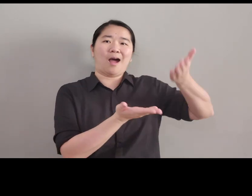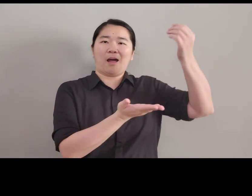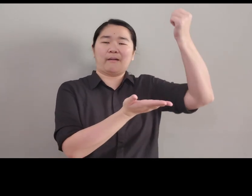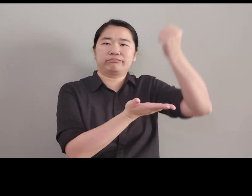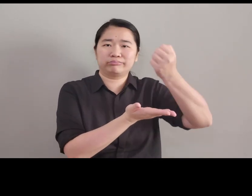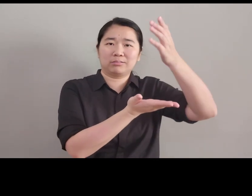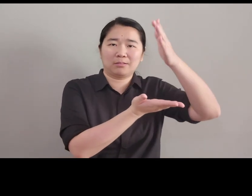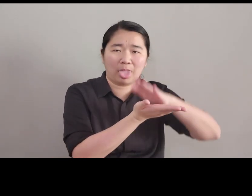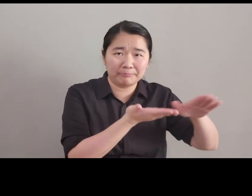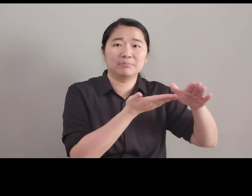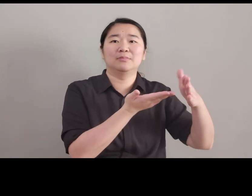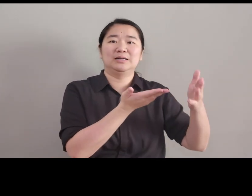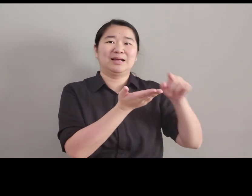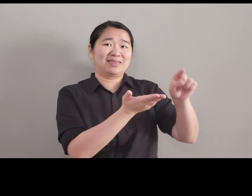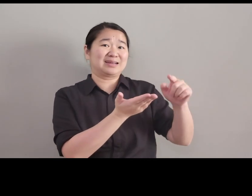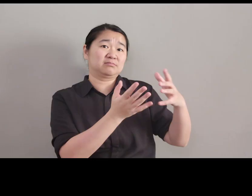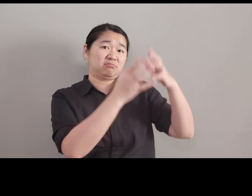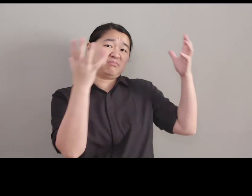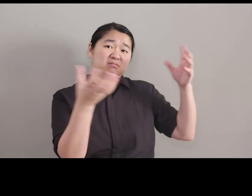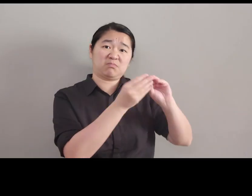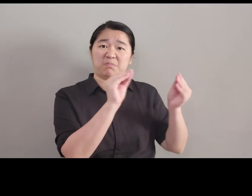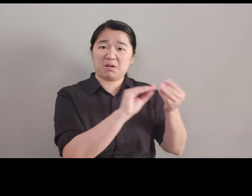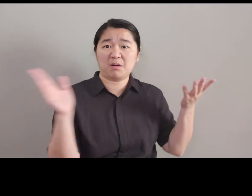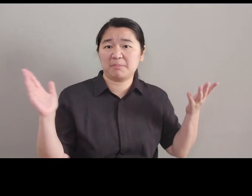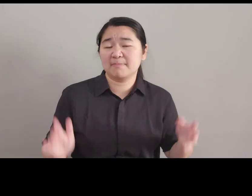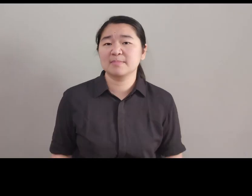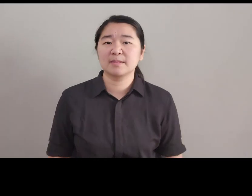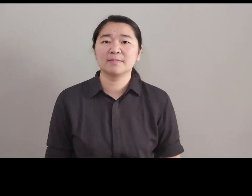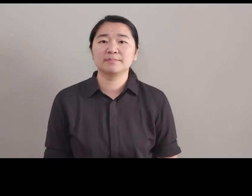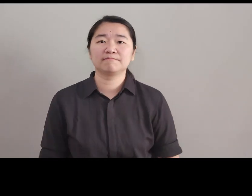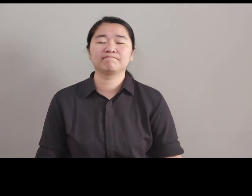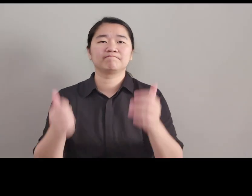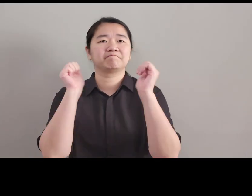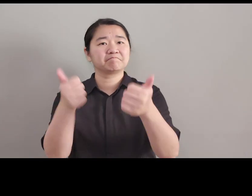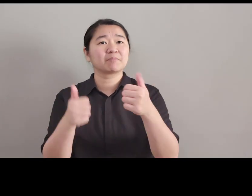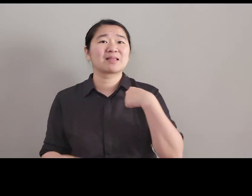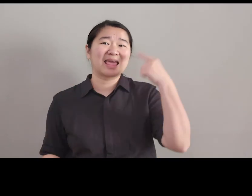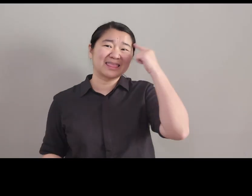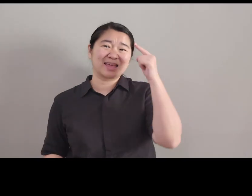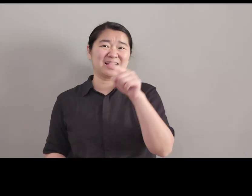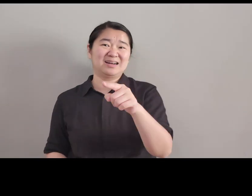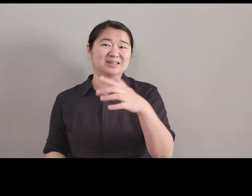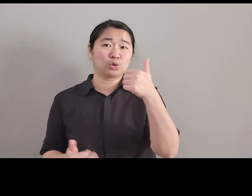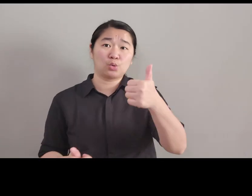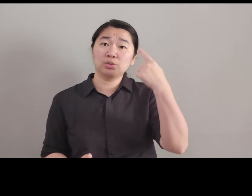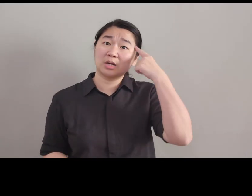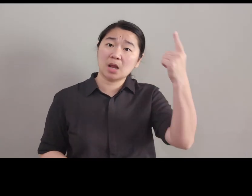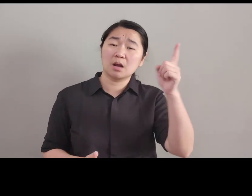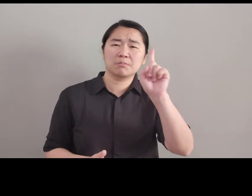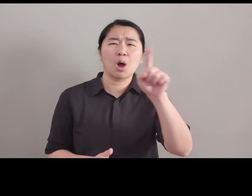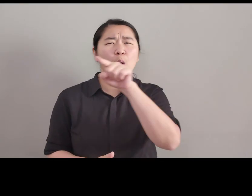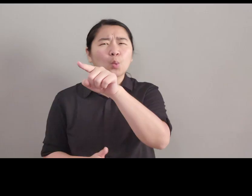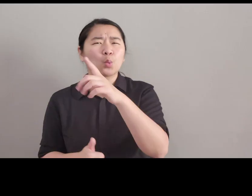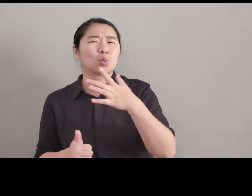problem. Yeah, but it's an interesting, I think the idea to have kind of, you get the tool, but you need to do the fixing yourself, then